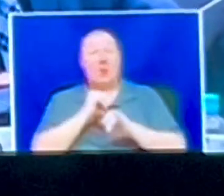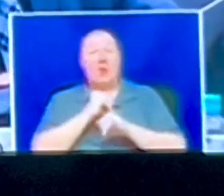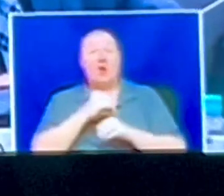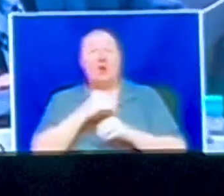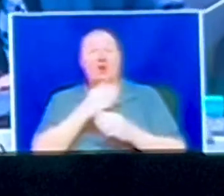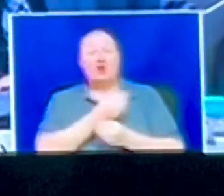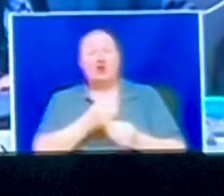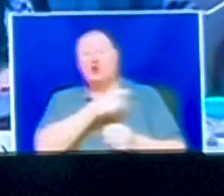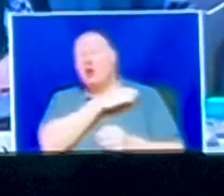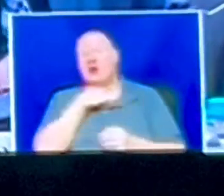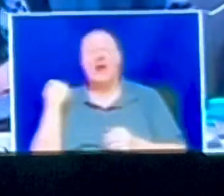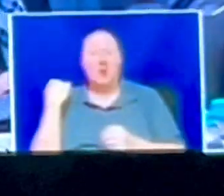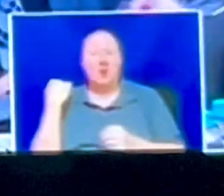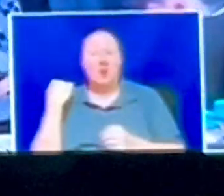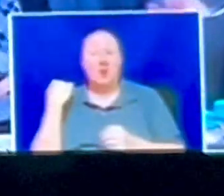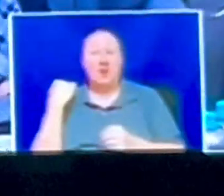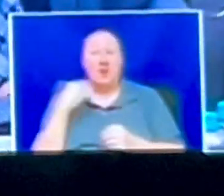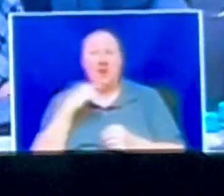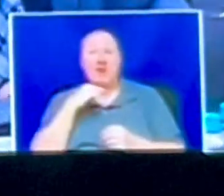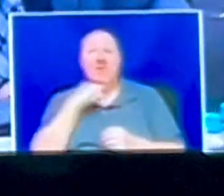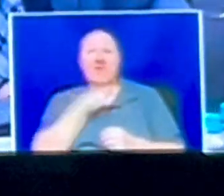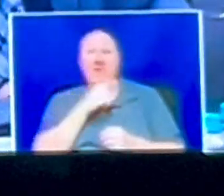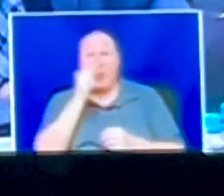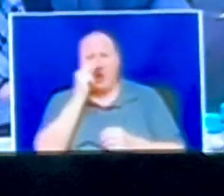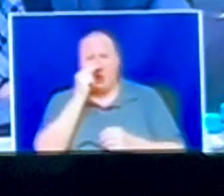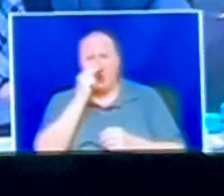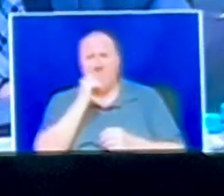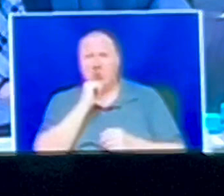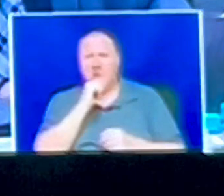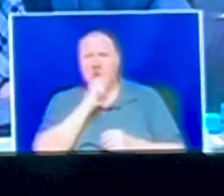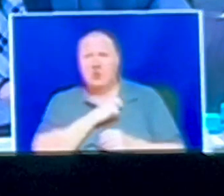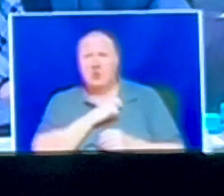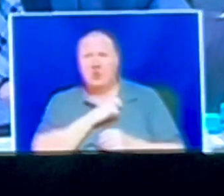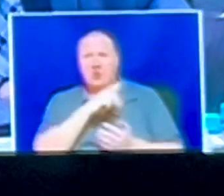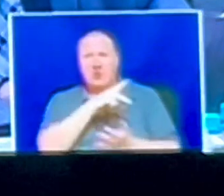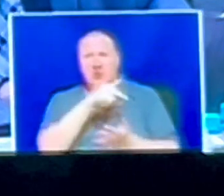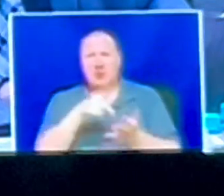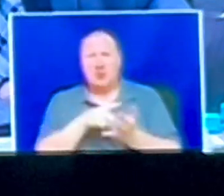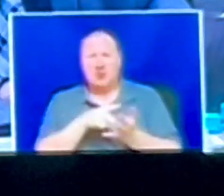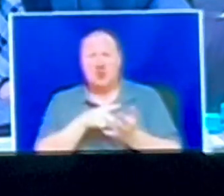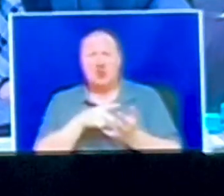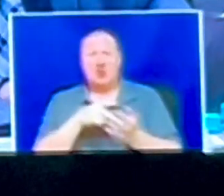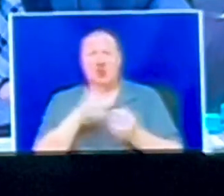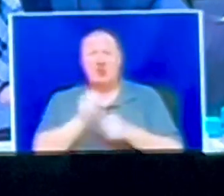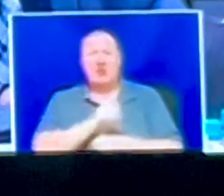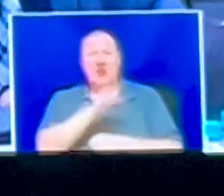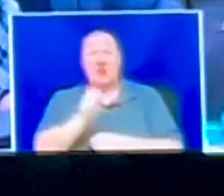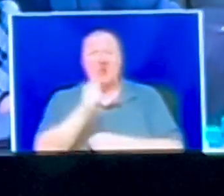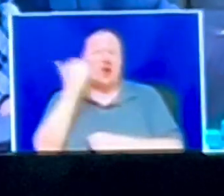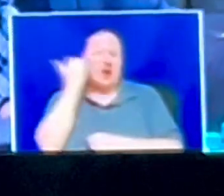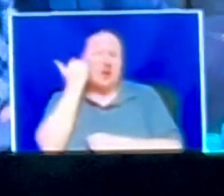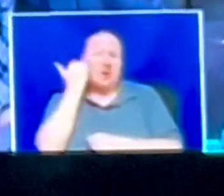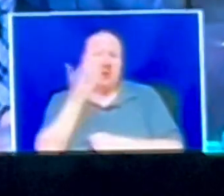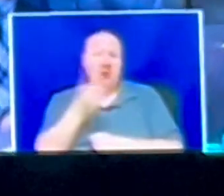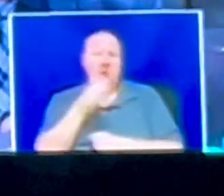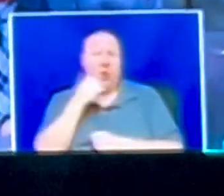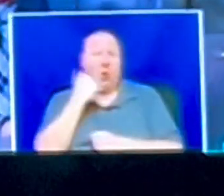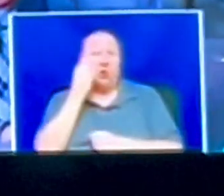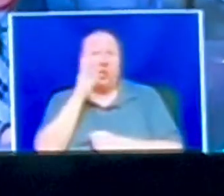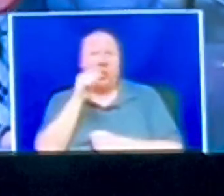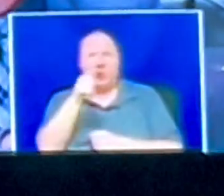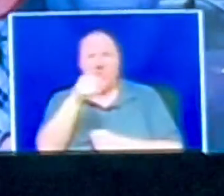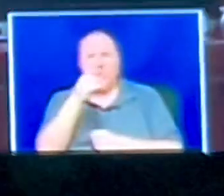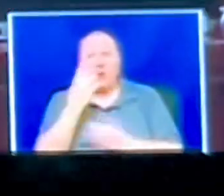children, that those are fake news, that it's not true? Is that the position of the South African government? I want to ask you now. Thank